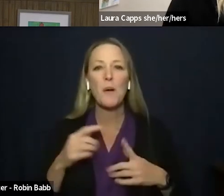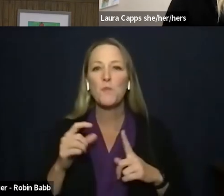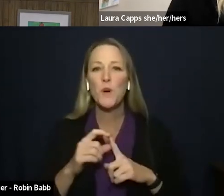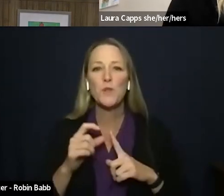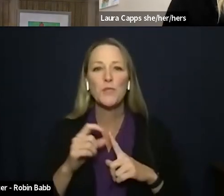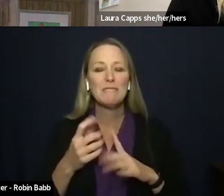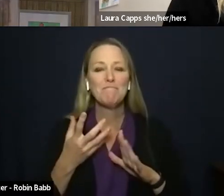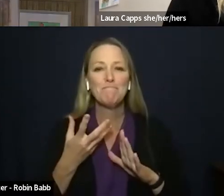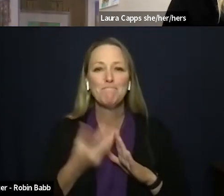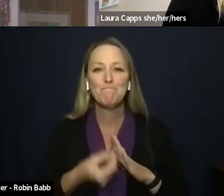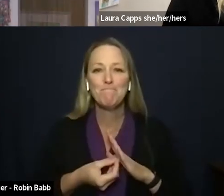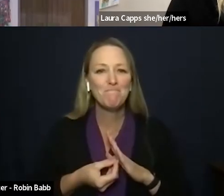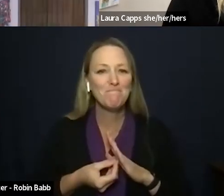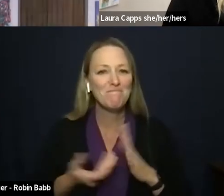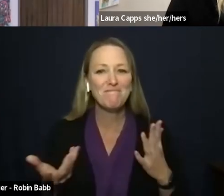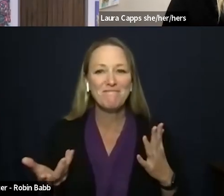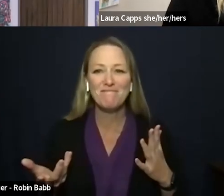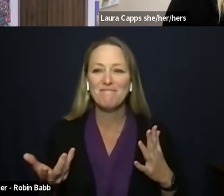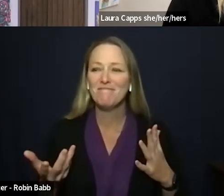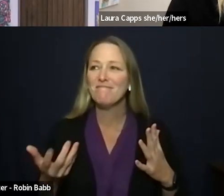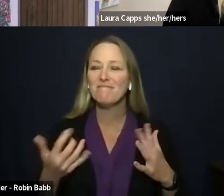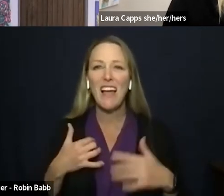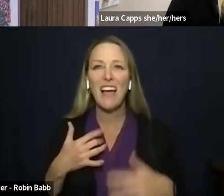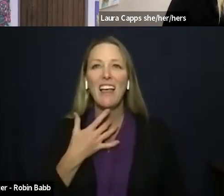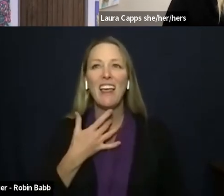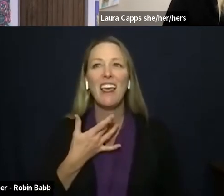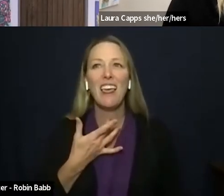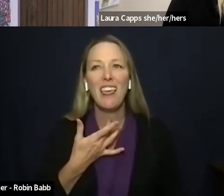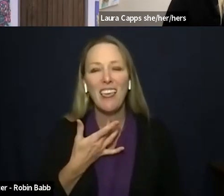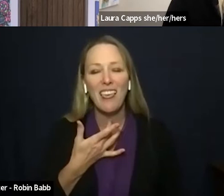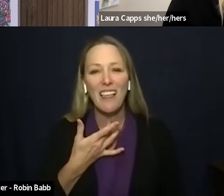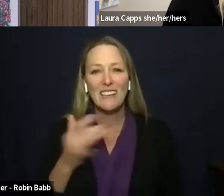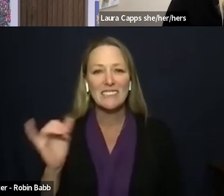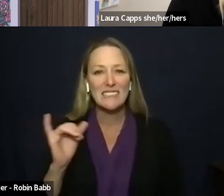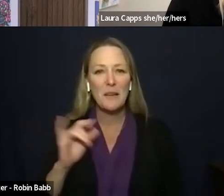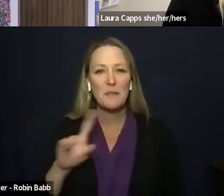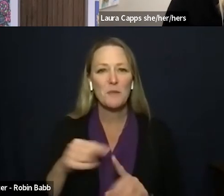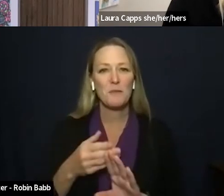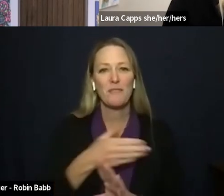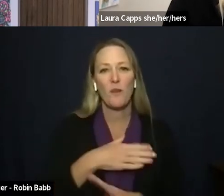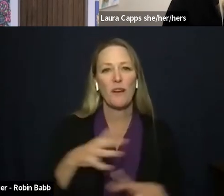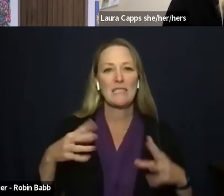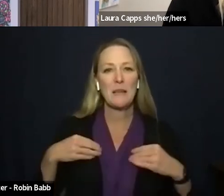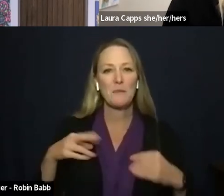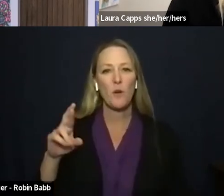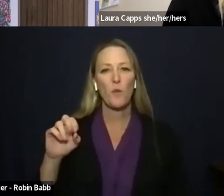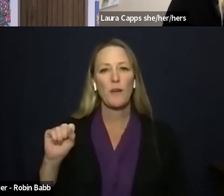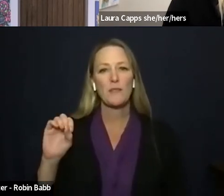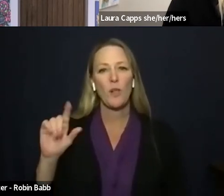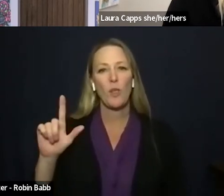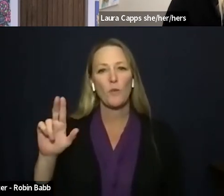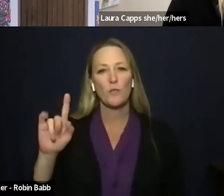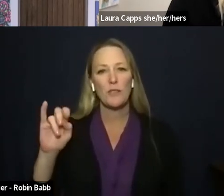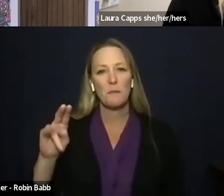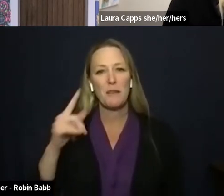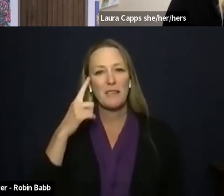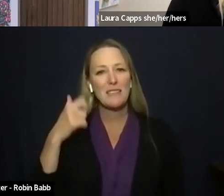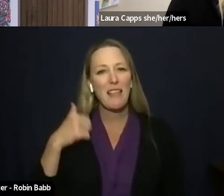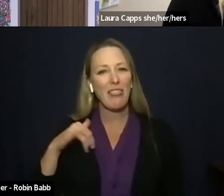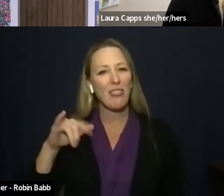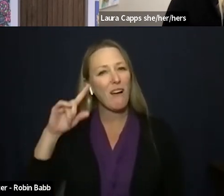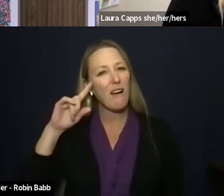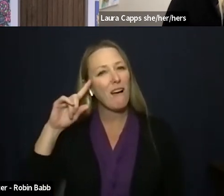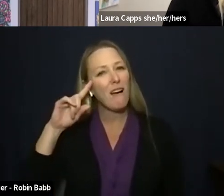my i'm just as wordless tonight as i was when we took the resolution because the very f thought that i think was